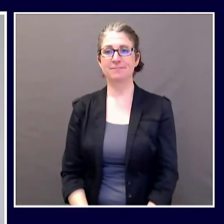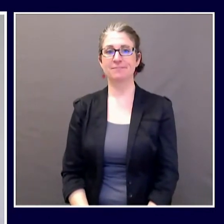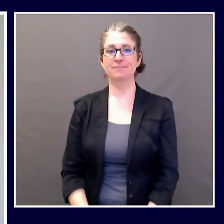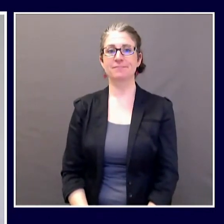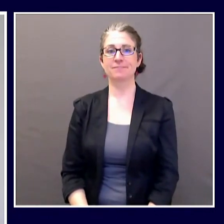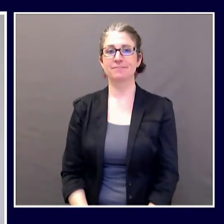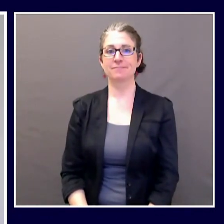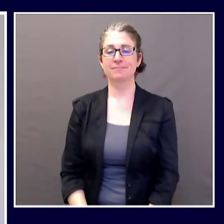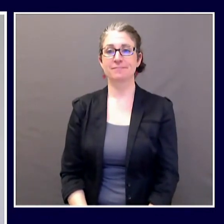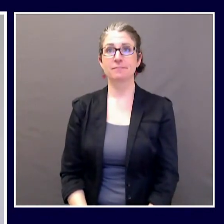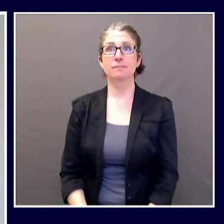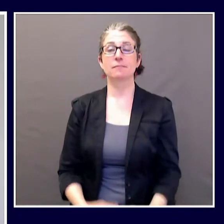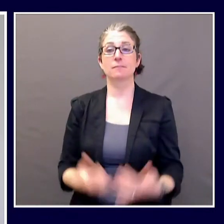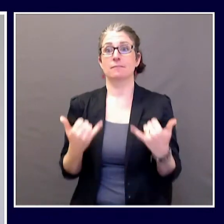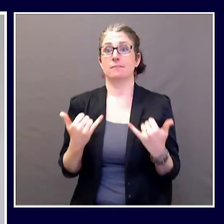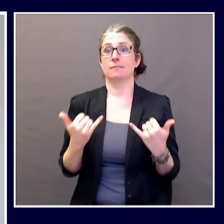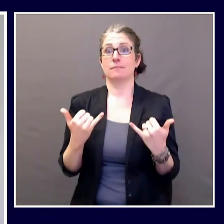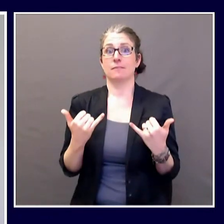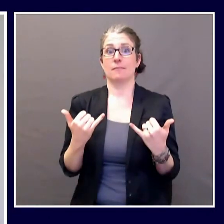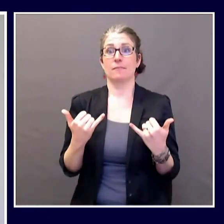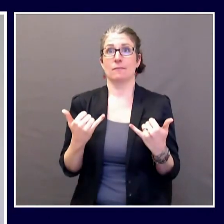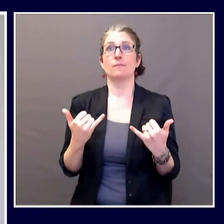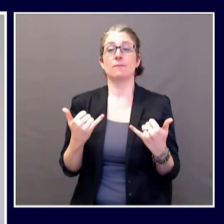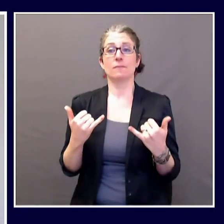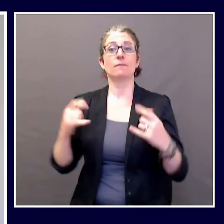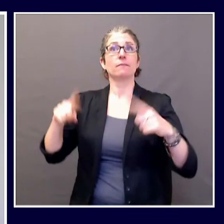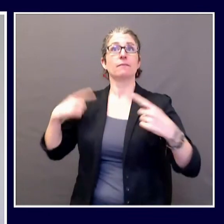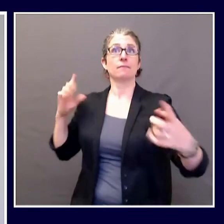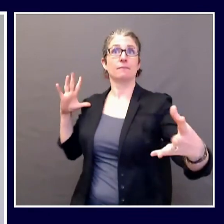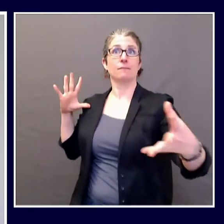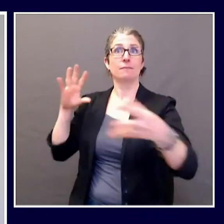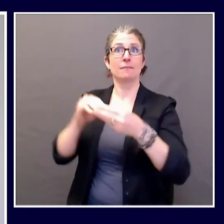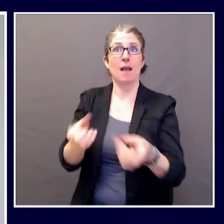Right now in Maine, there are a total of